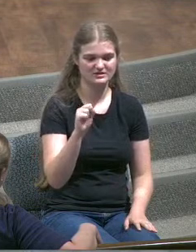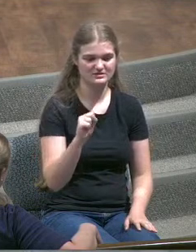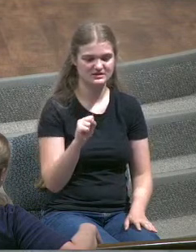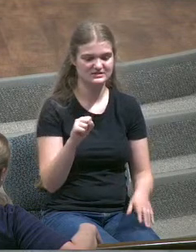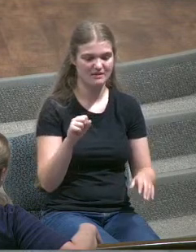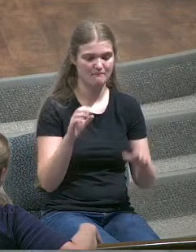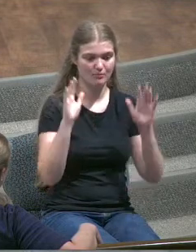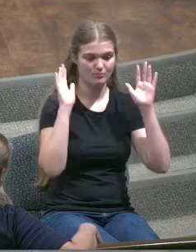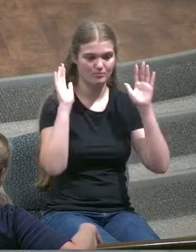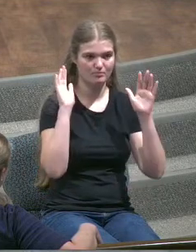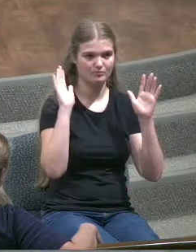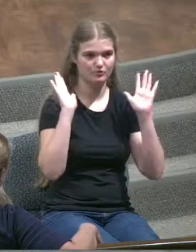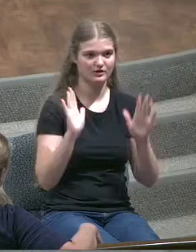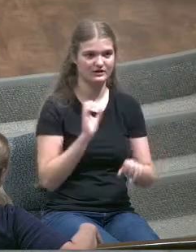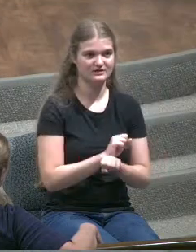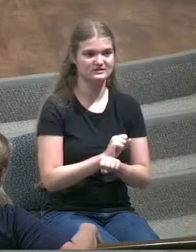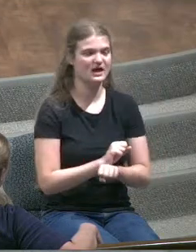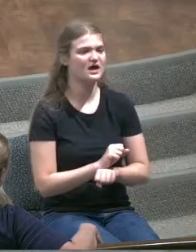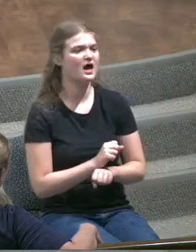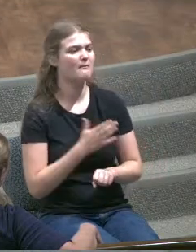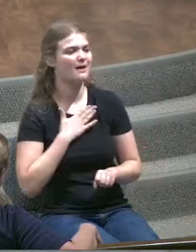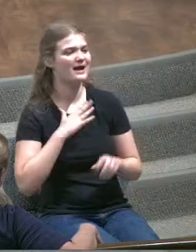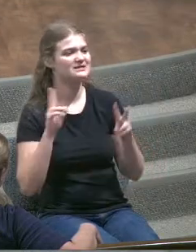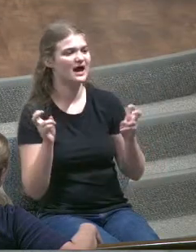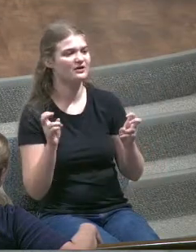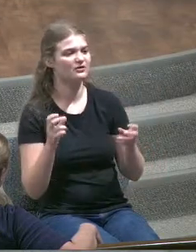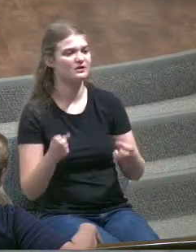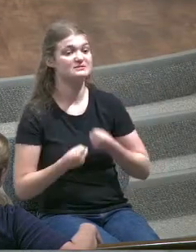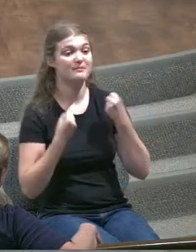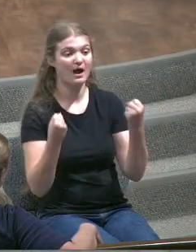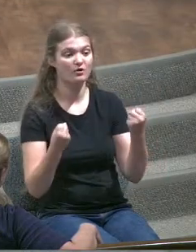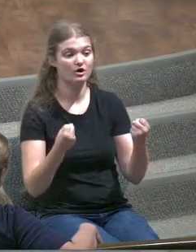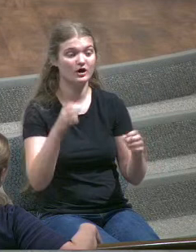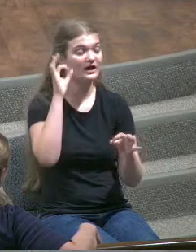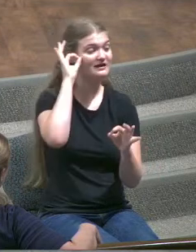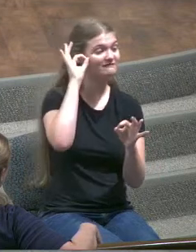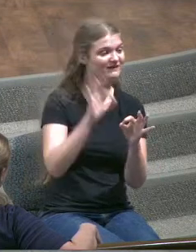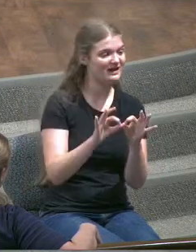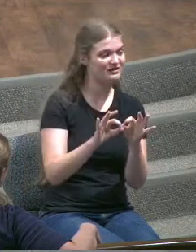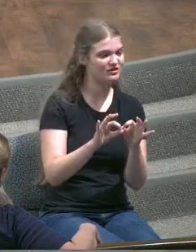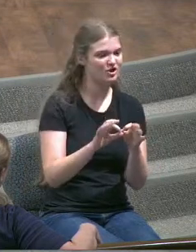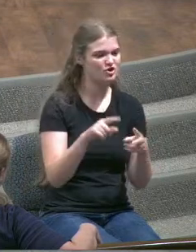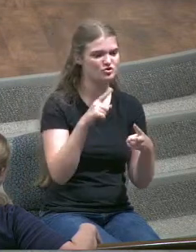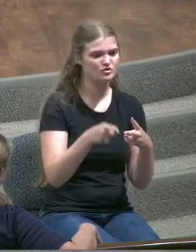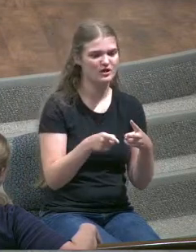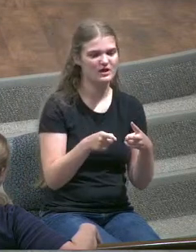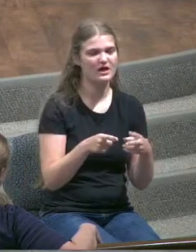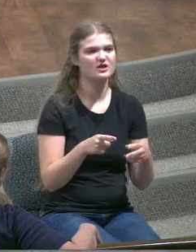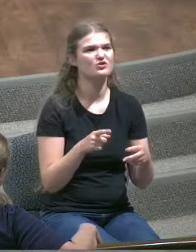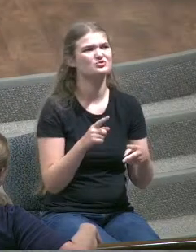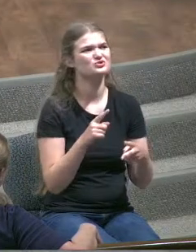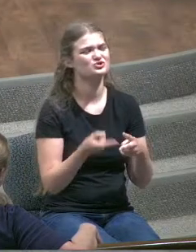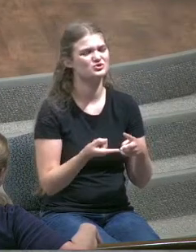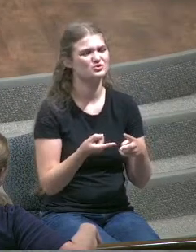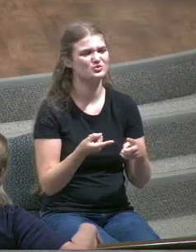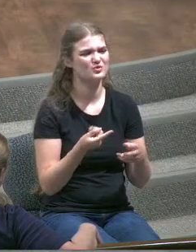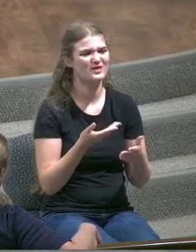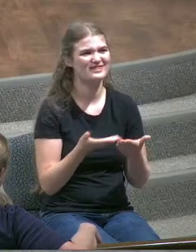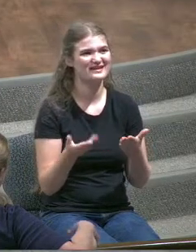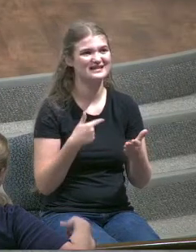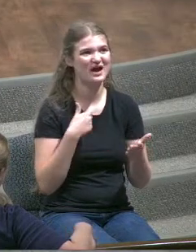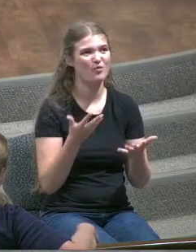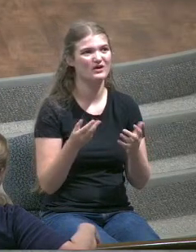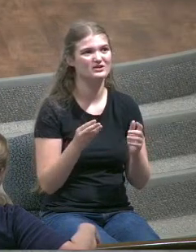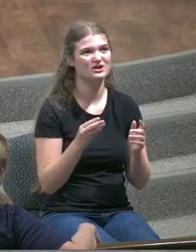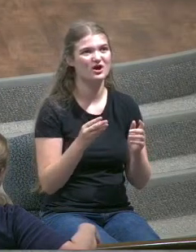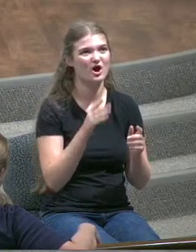title of this sermon is power and faith. And those are the two concepts I want us to look at tonight.